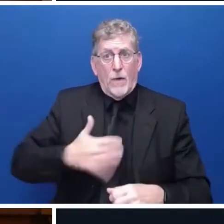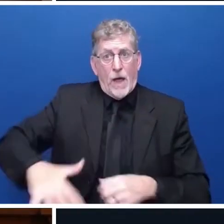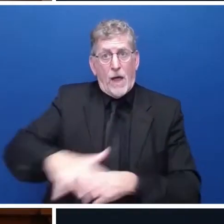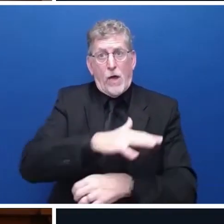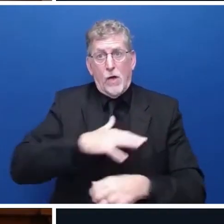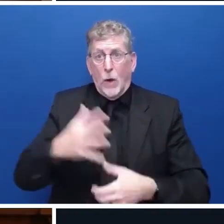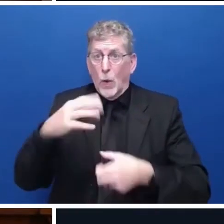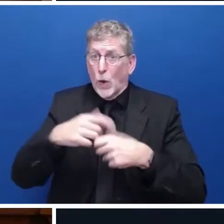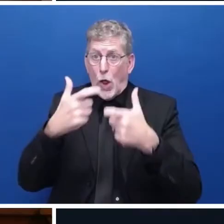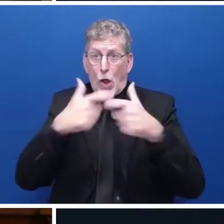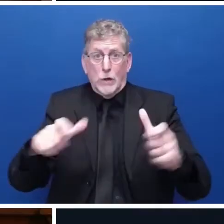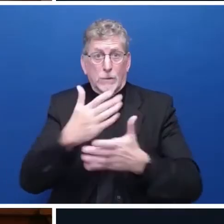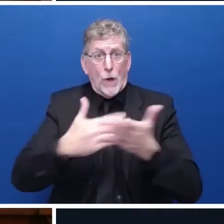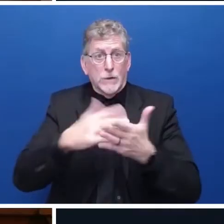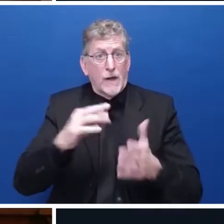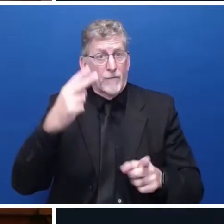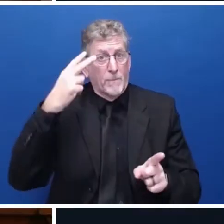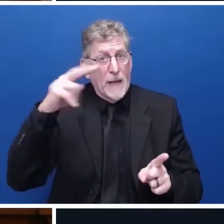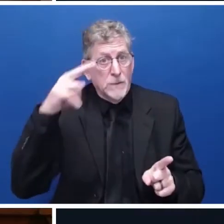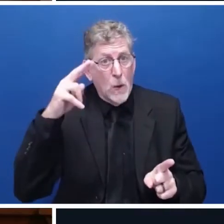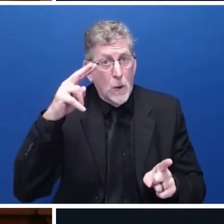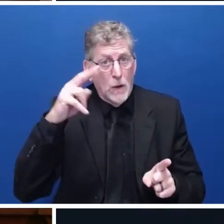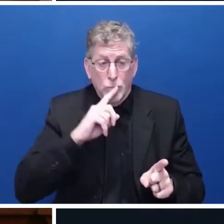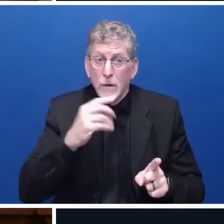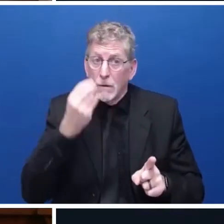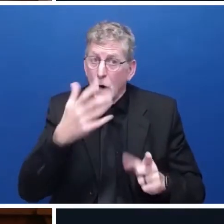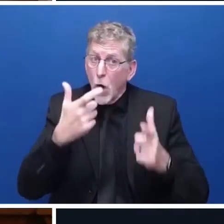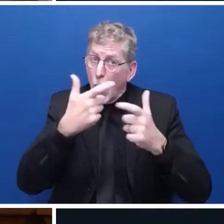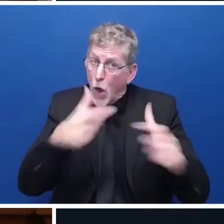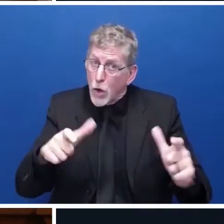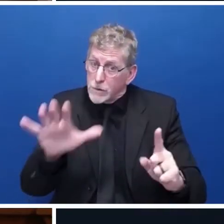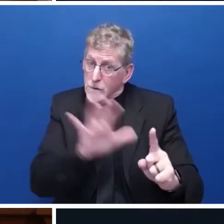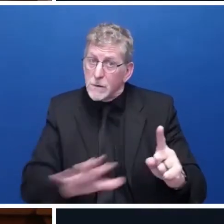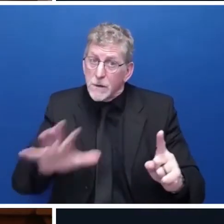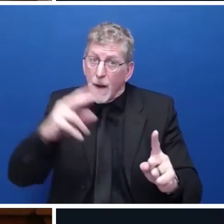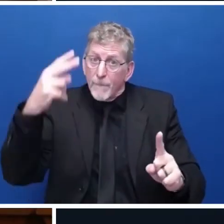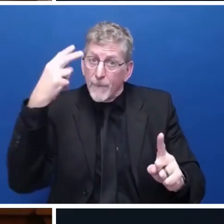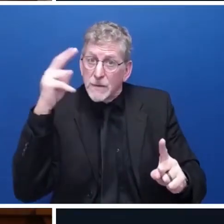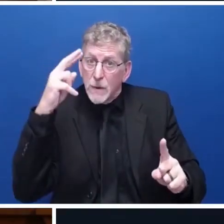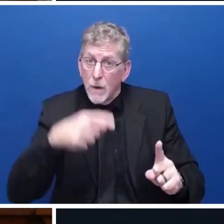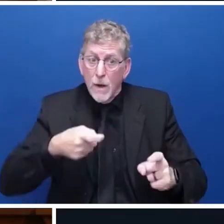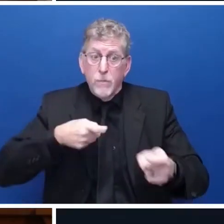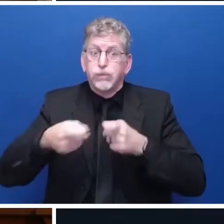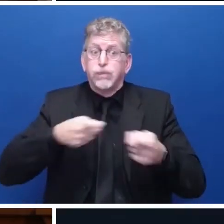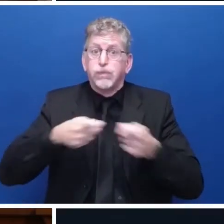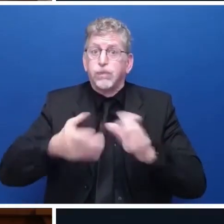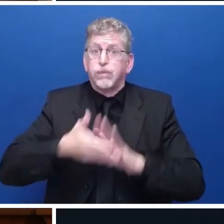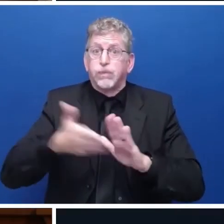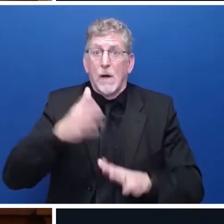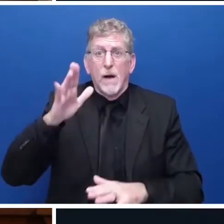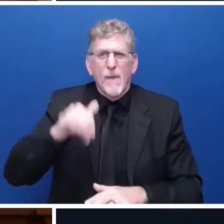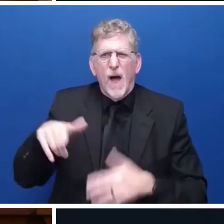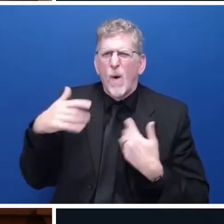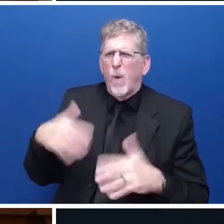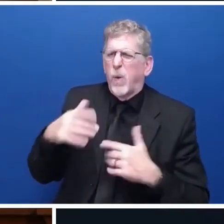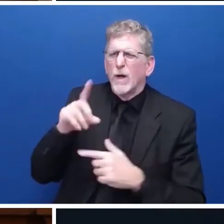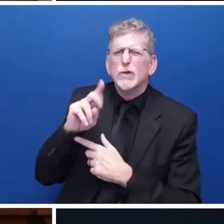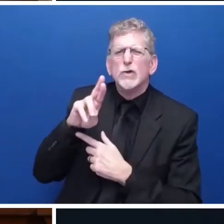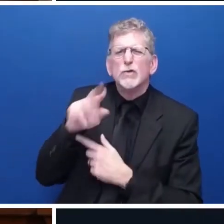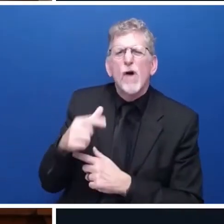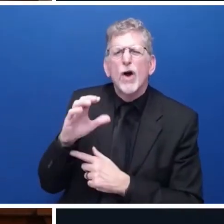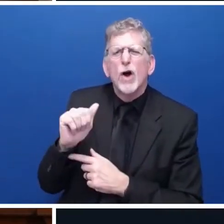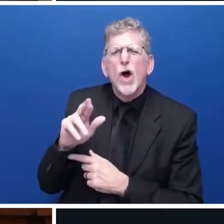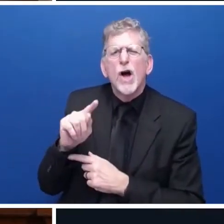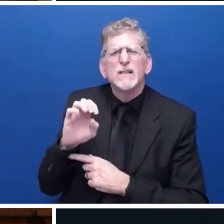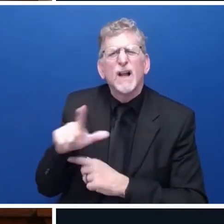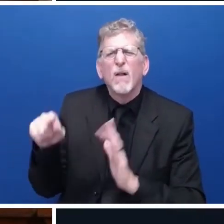murderous drug cartels. That's why I designated these cartels as foreign terrorist organizations, and I